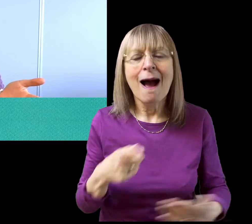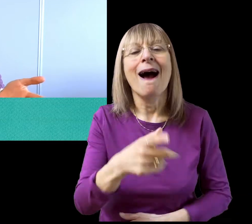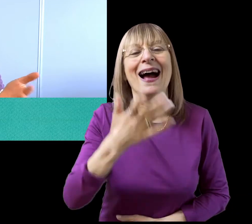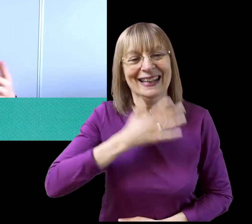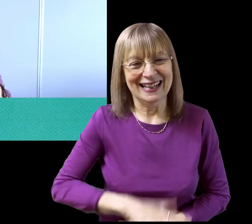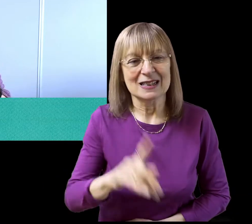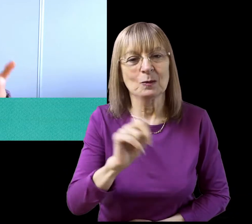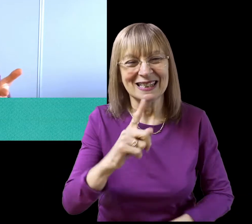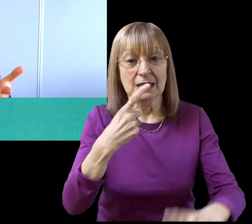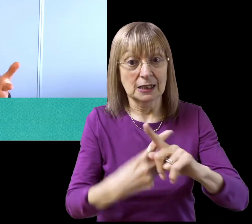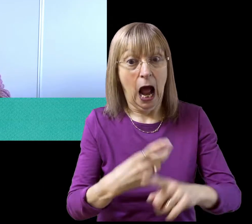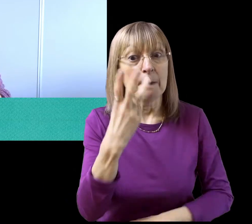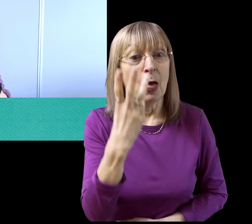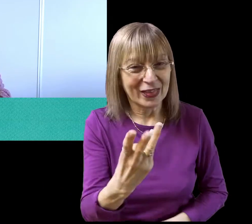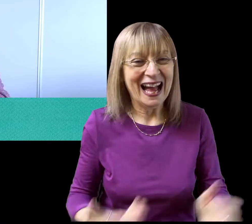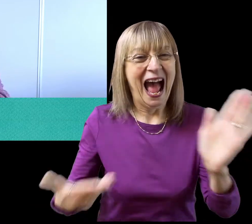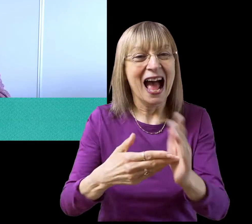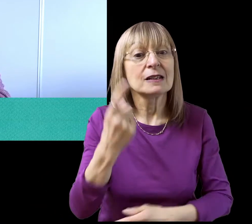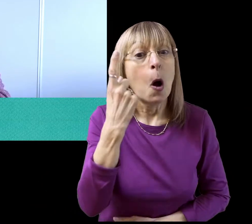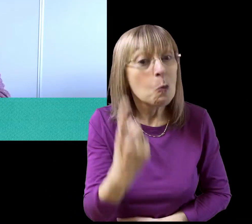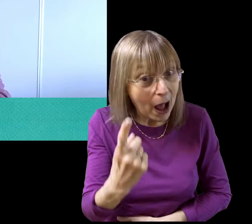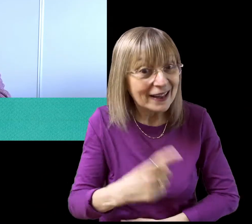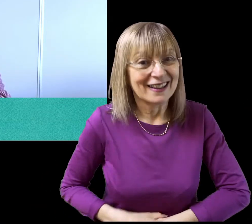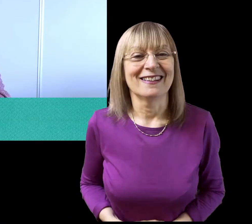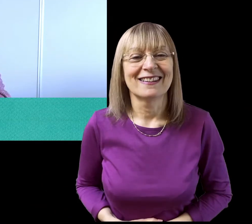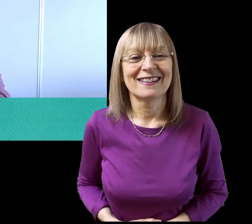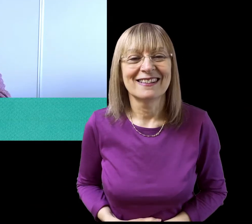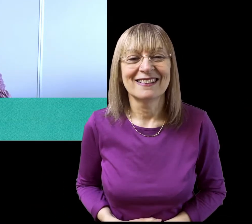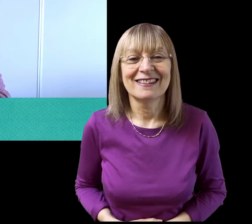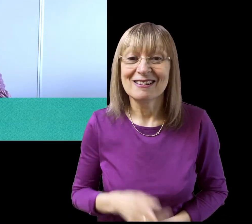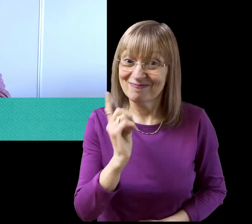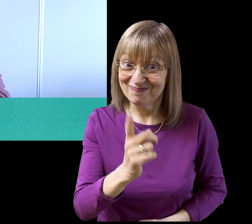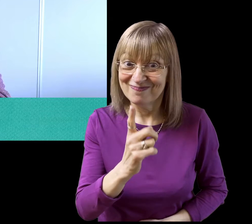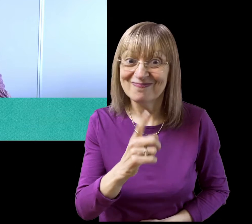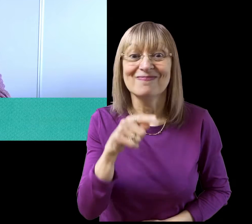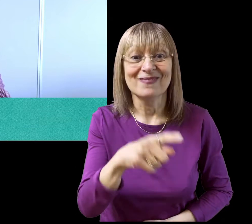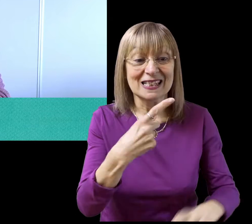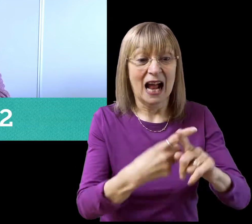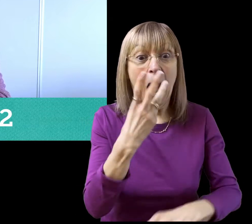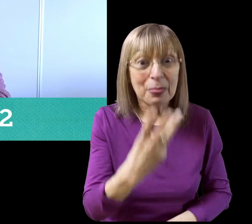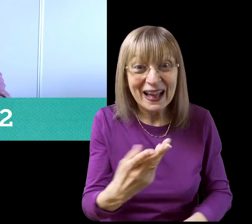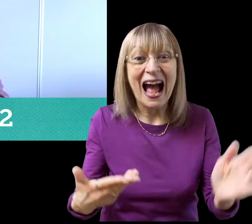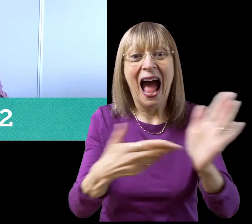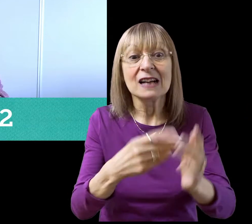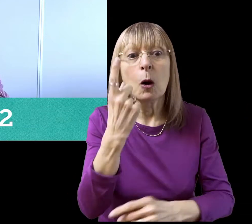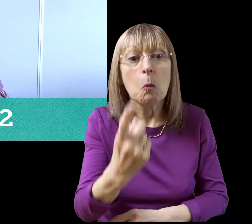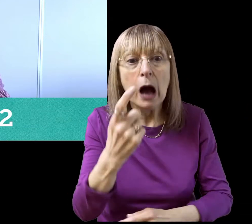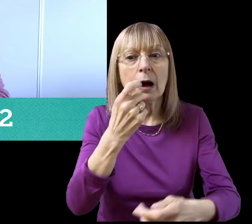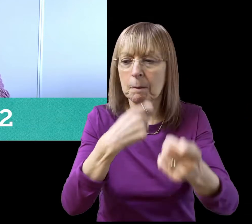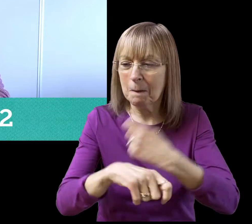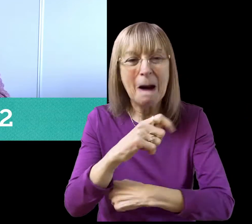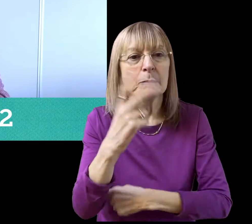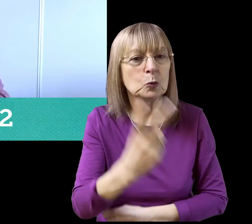up on a whole number, so you have to triple 7 and add 1. So 7 goes to, triple it is 21 plus 1 is 22.